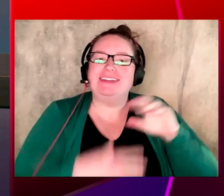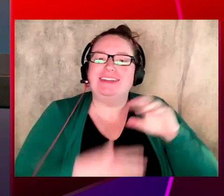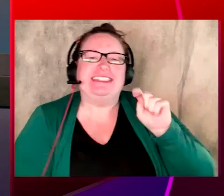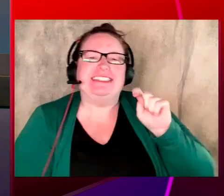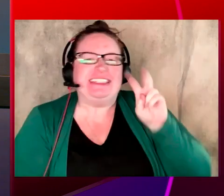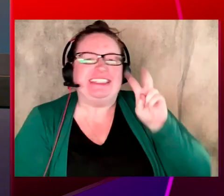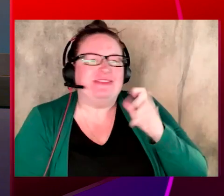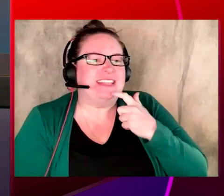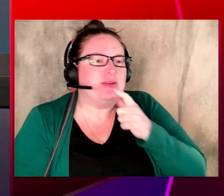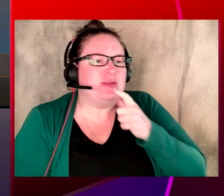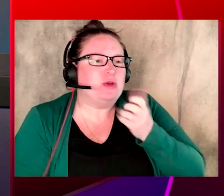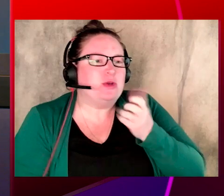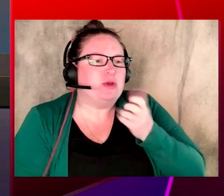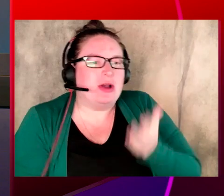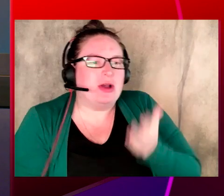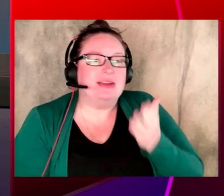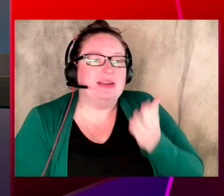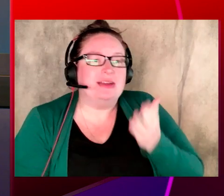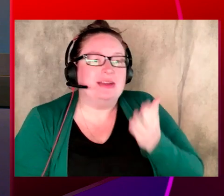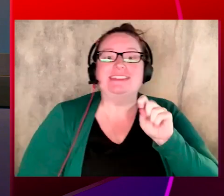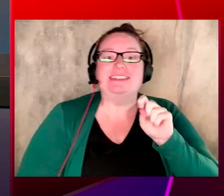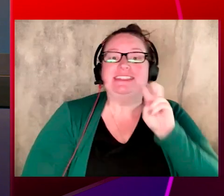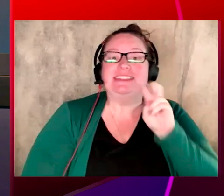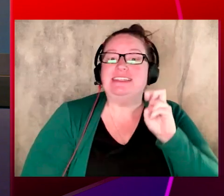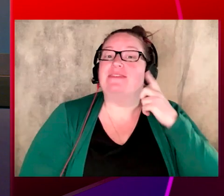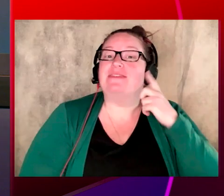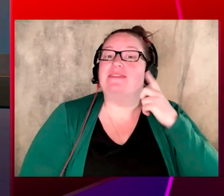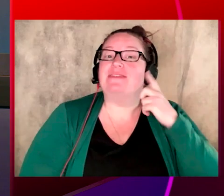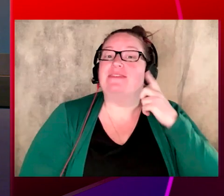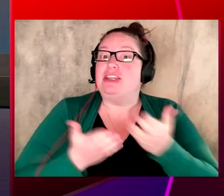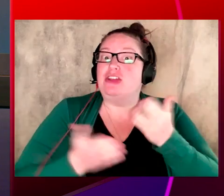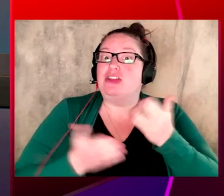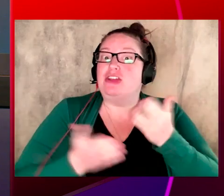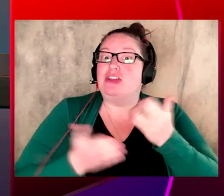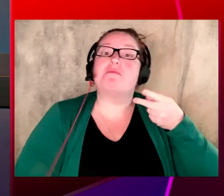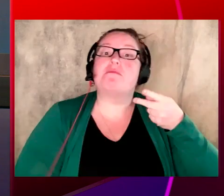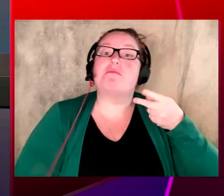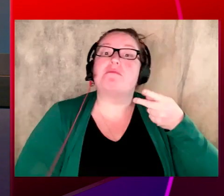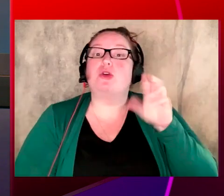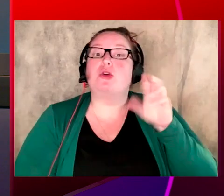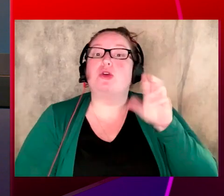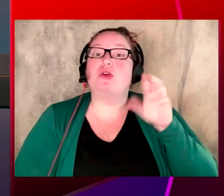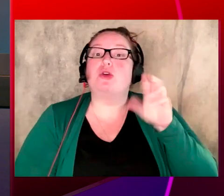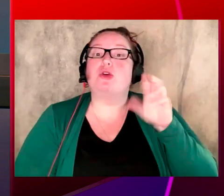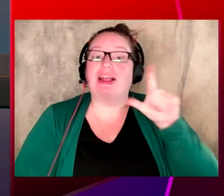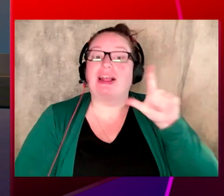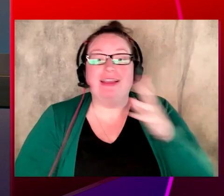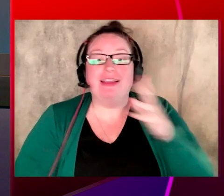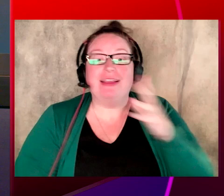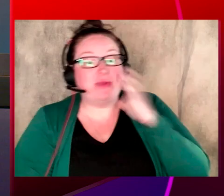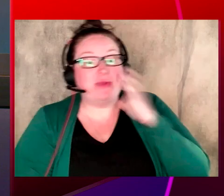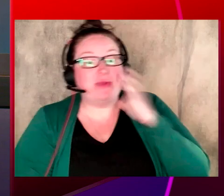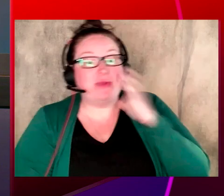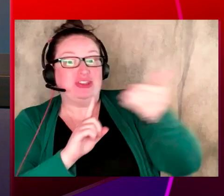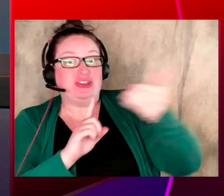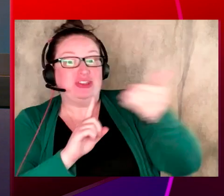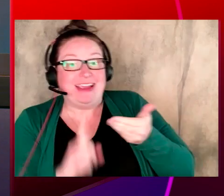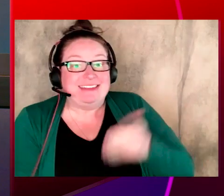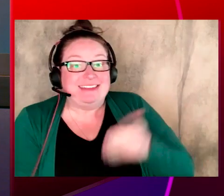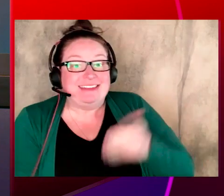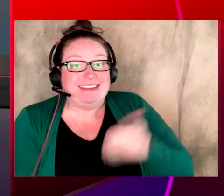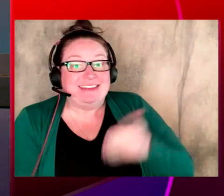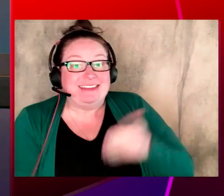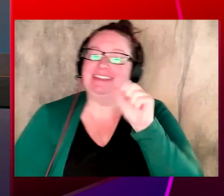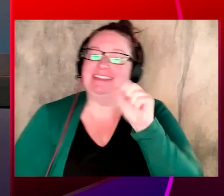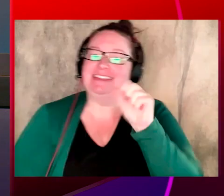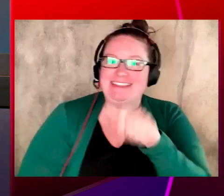I'm Steve Roberts, developer advocate for .NET and PowerShell. Happy to be here with AM again. We've got a guest. We have a special guest. Ritz. Yeah, thank you. Thanks